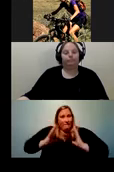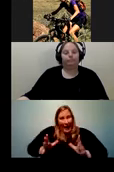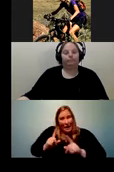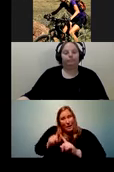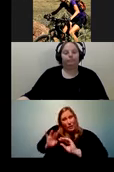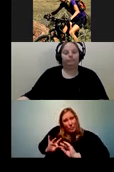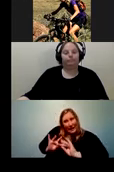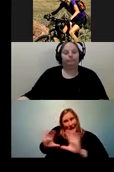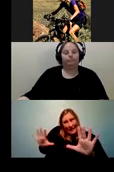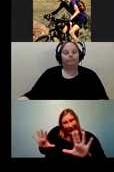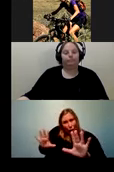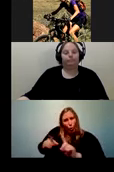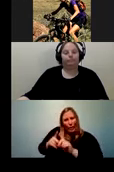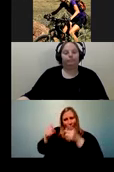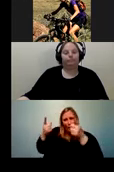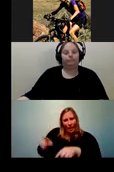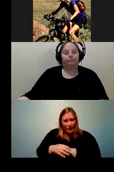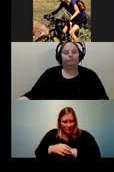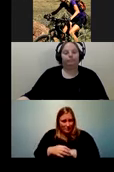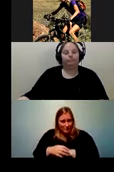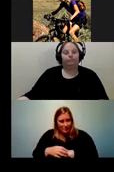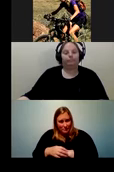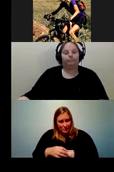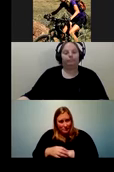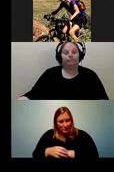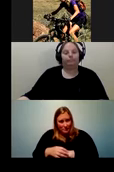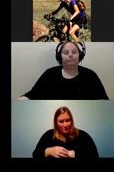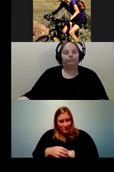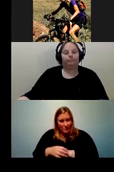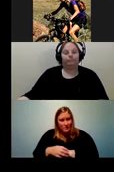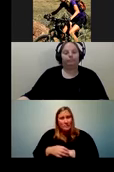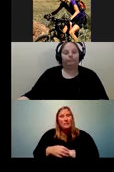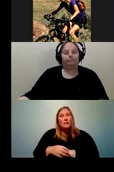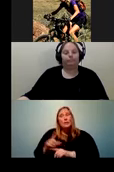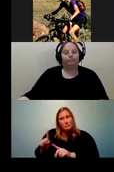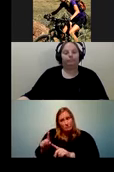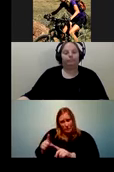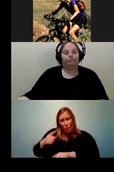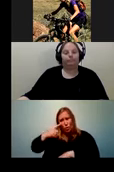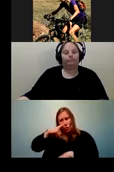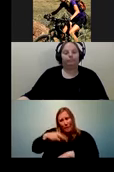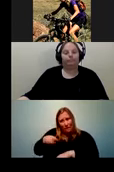boundaries are when that happens, or it can be inviting a whole bunch of heartbreak down the road.